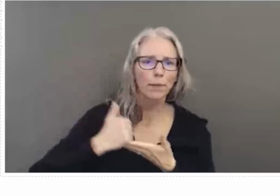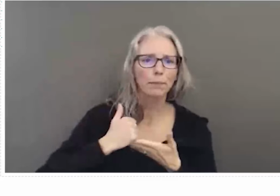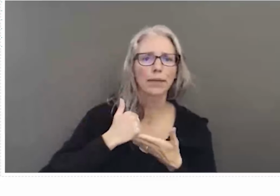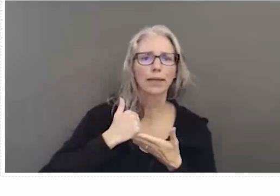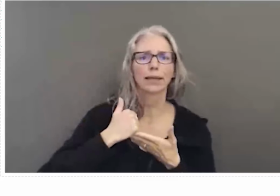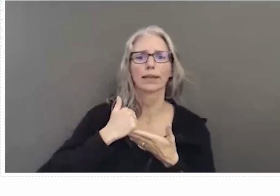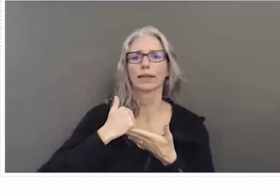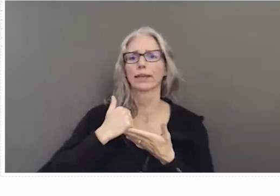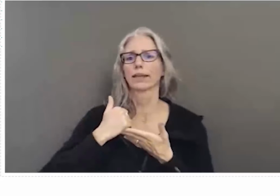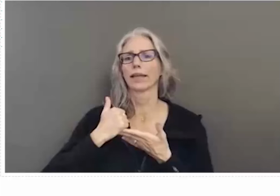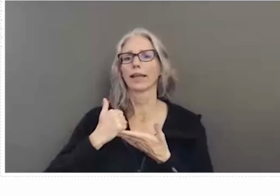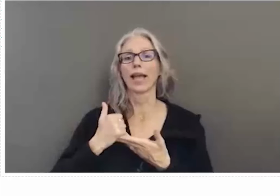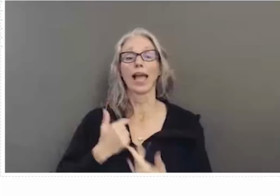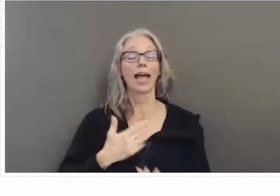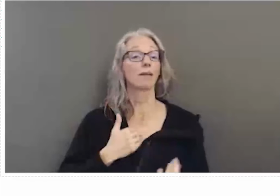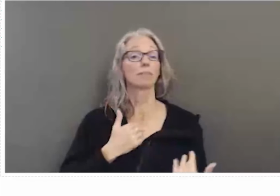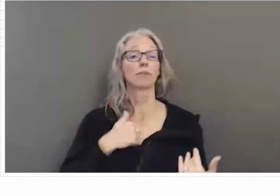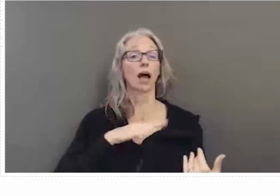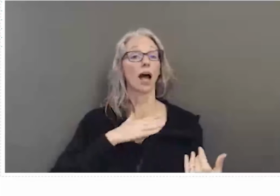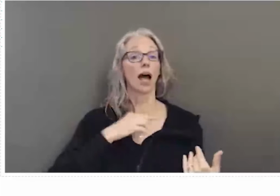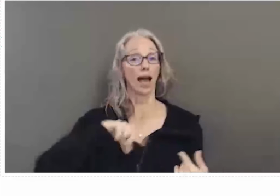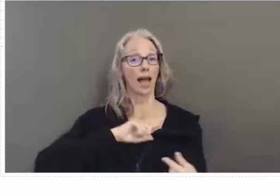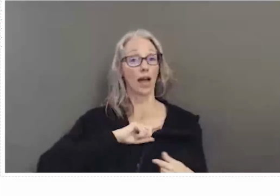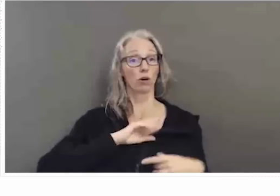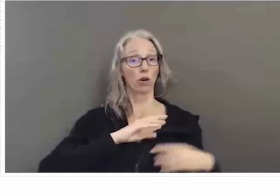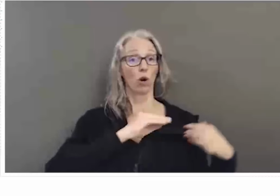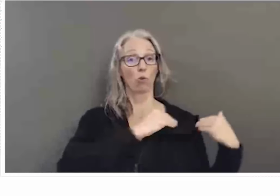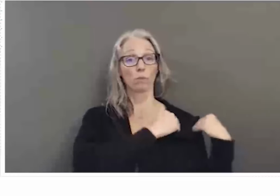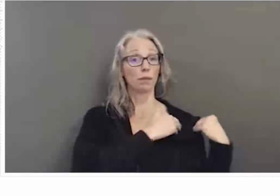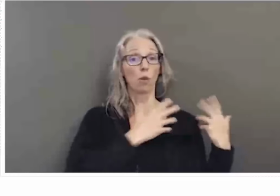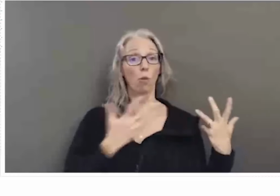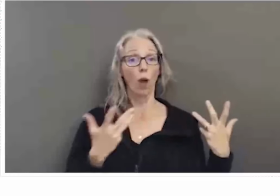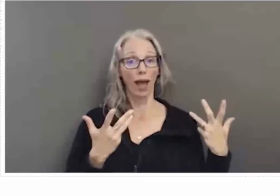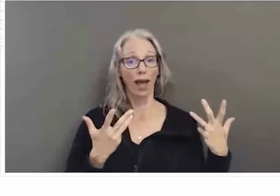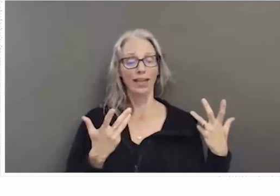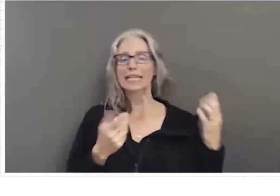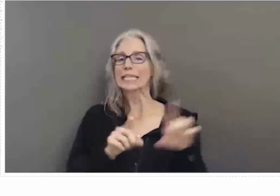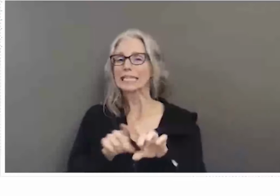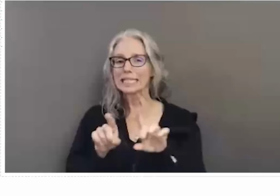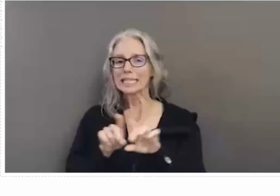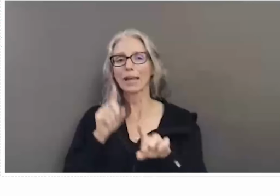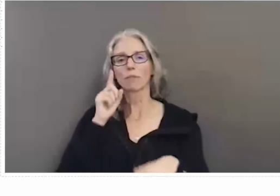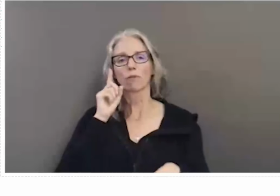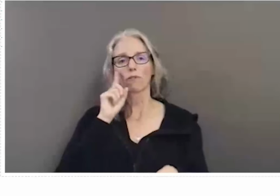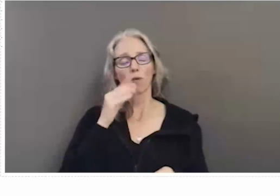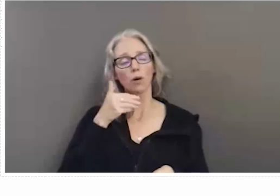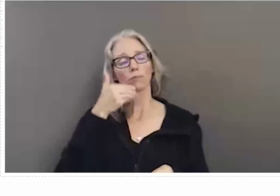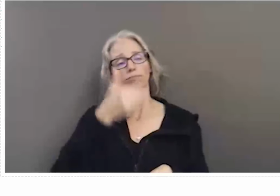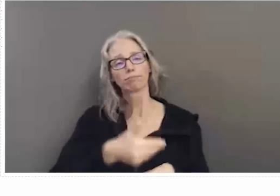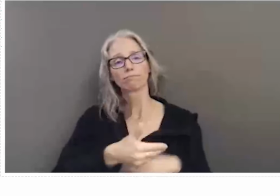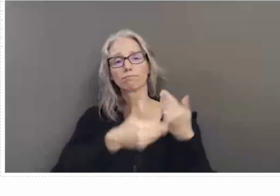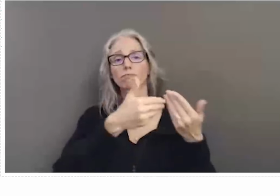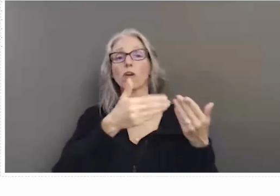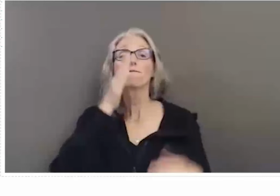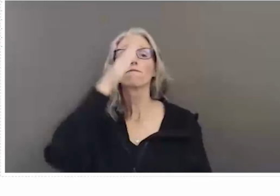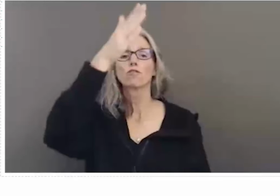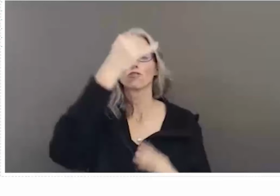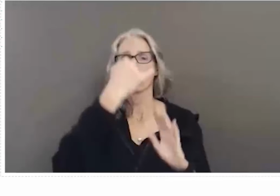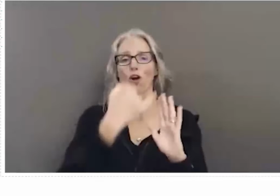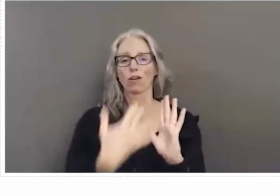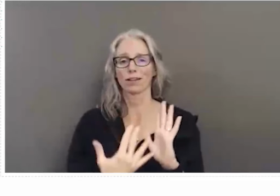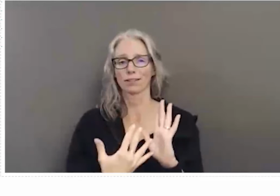is to make sure that happens with the next generations. And a lot of that also reminds me